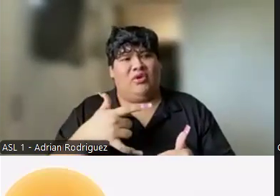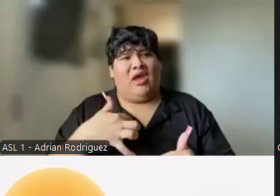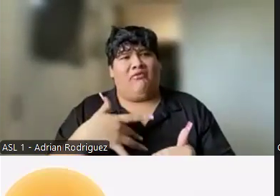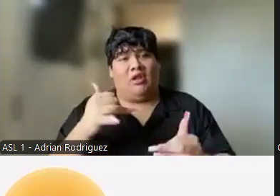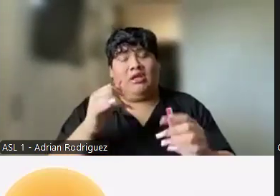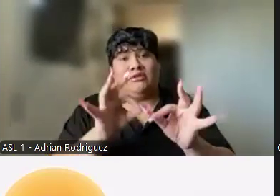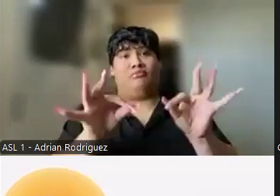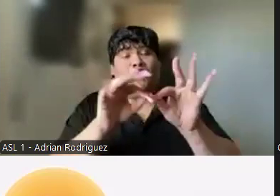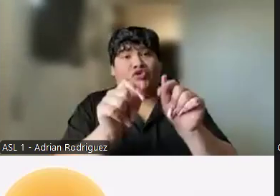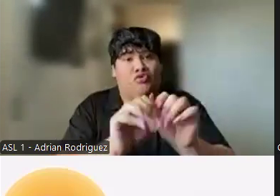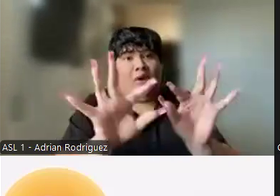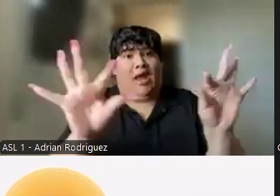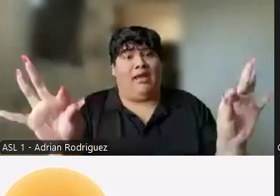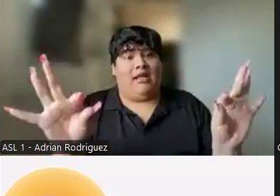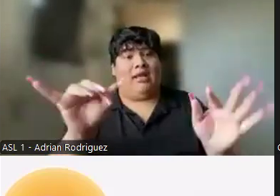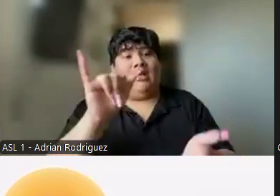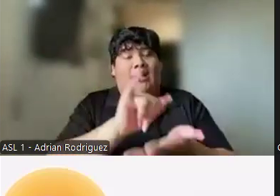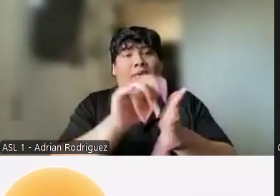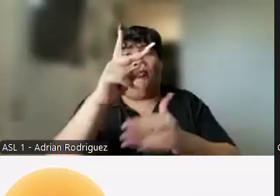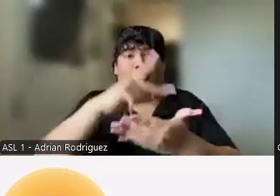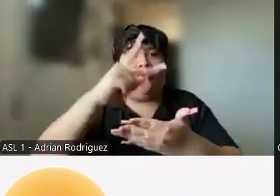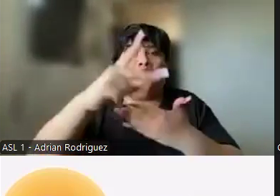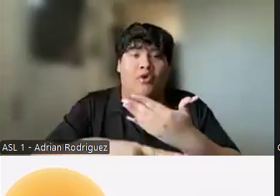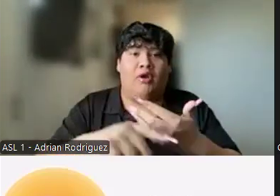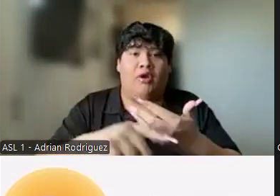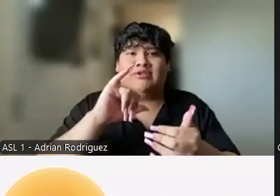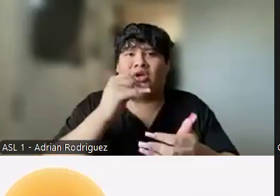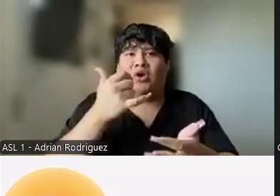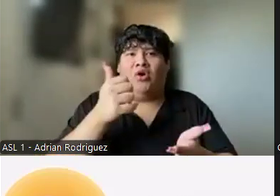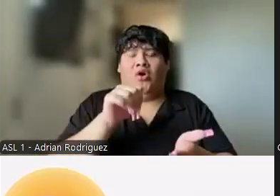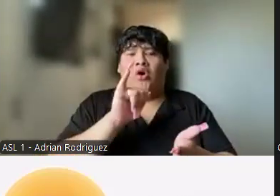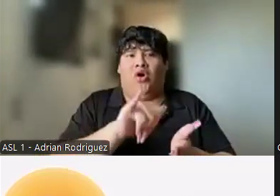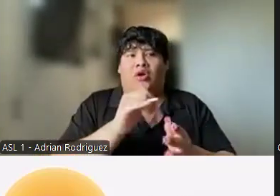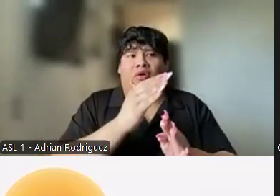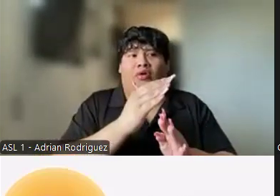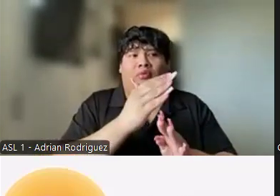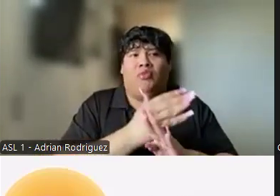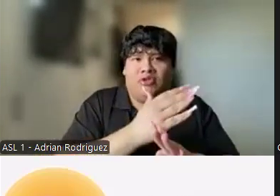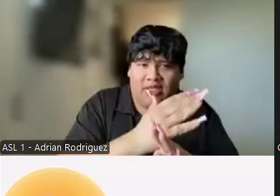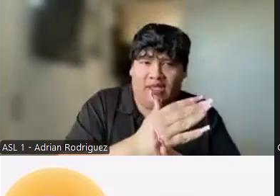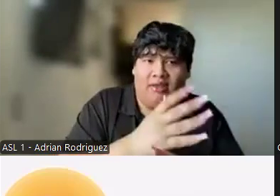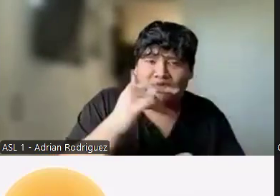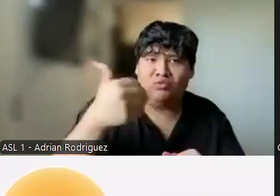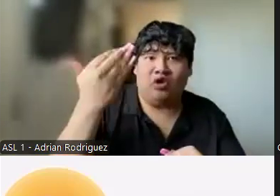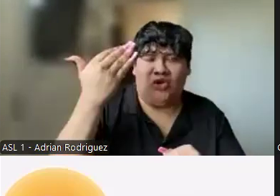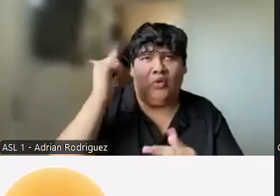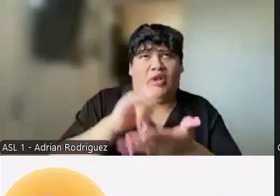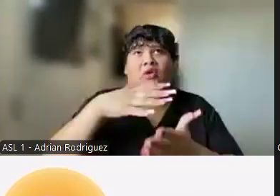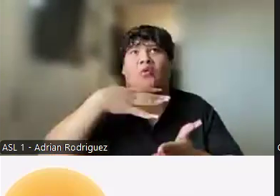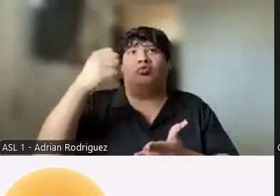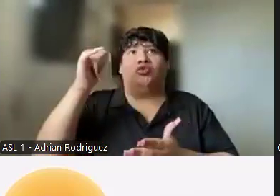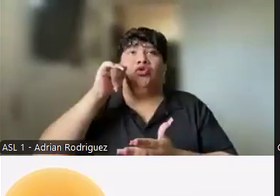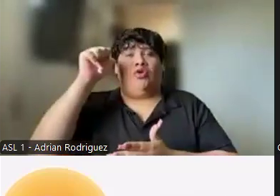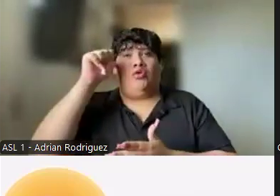highlight um, programs that are preventative because we know that older adults are the fastest